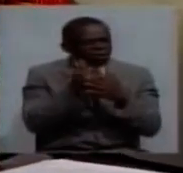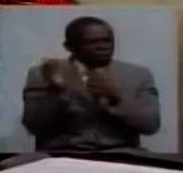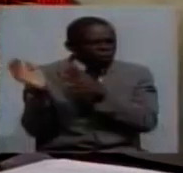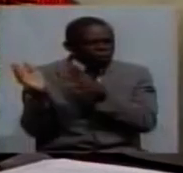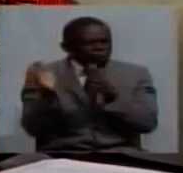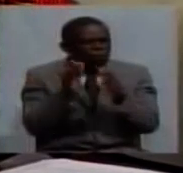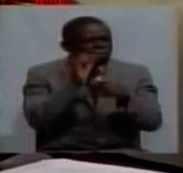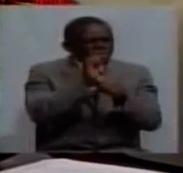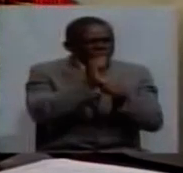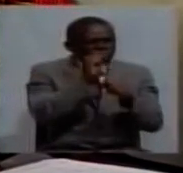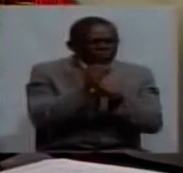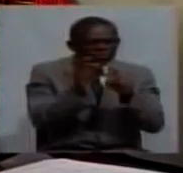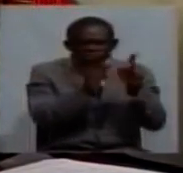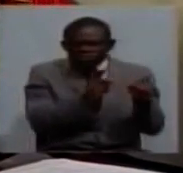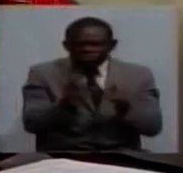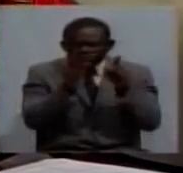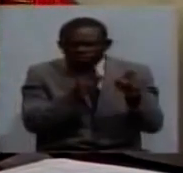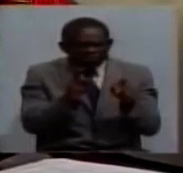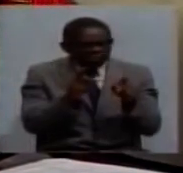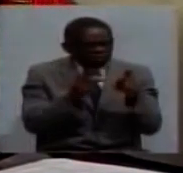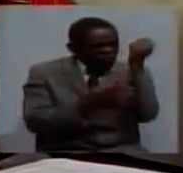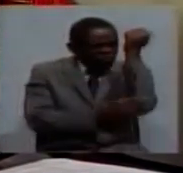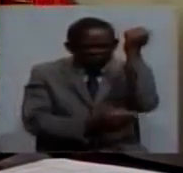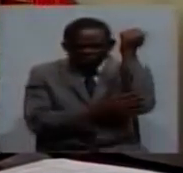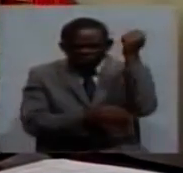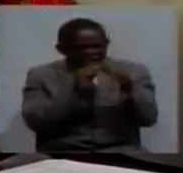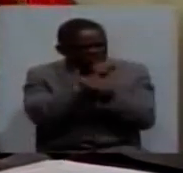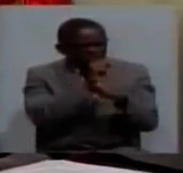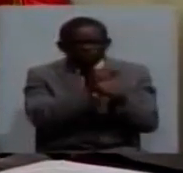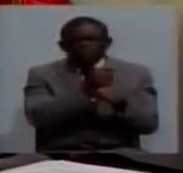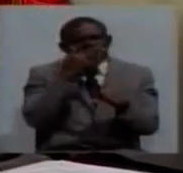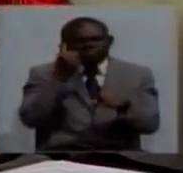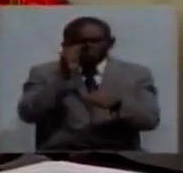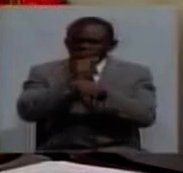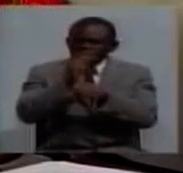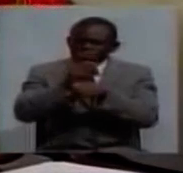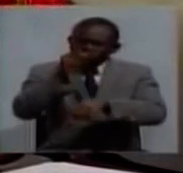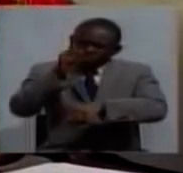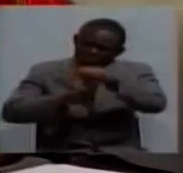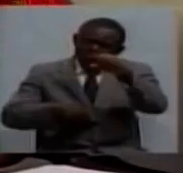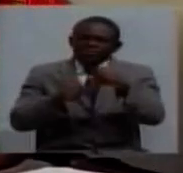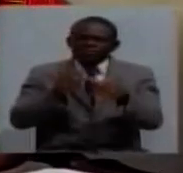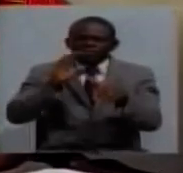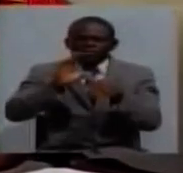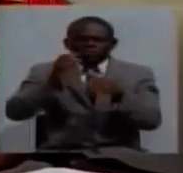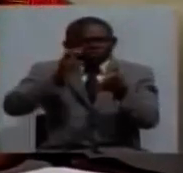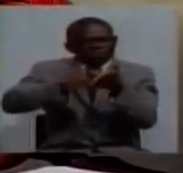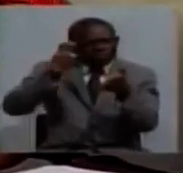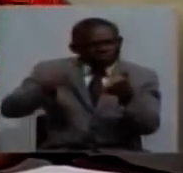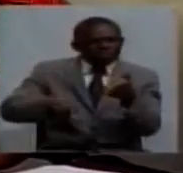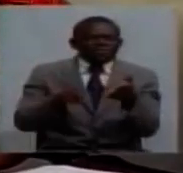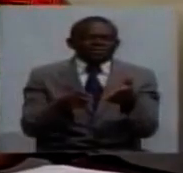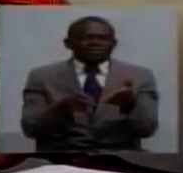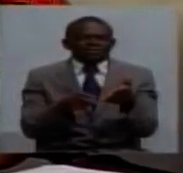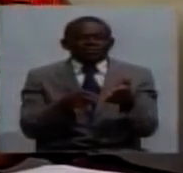be relieved of my duties, because then I have failed. So there must be a different way of measuring these